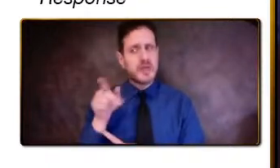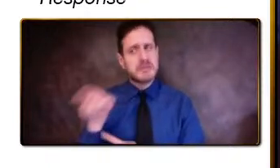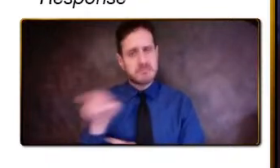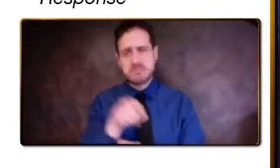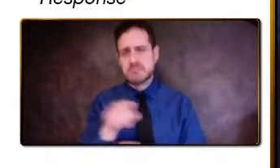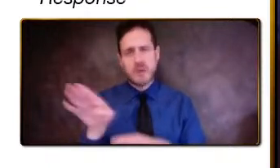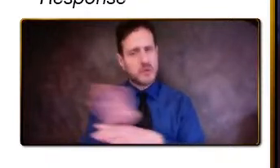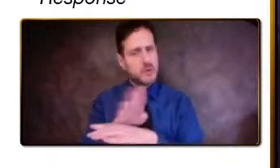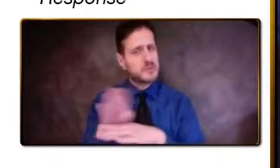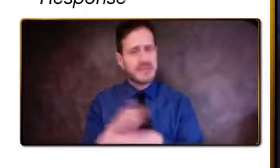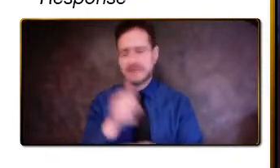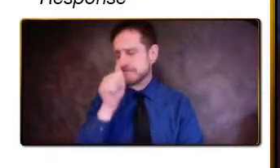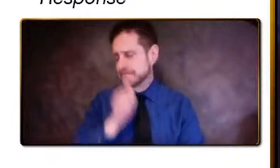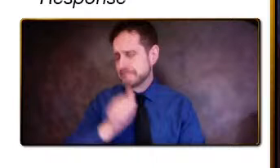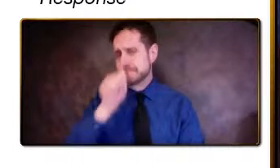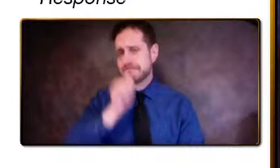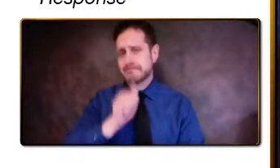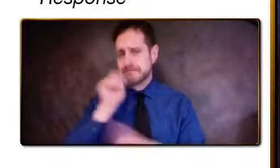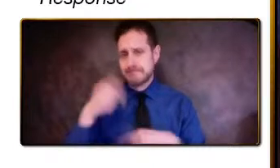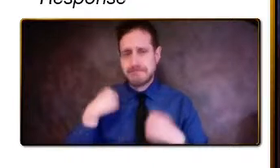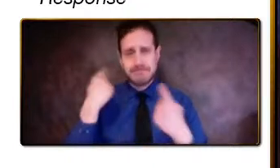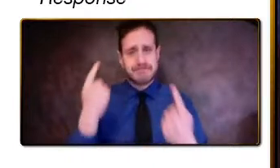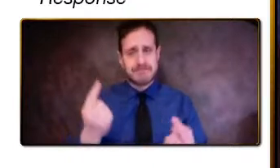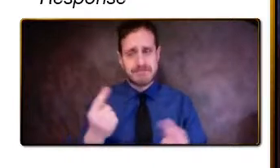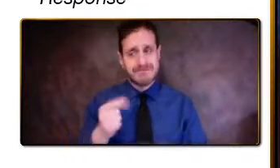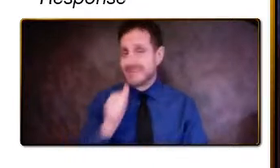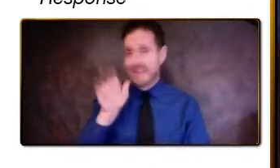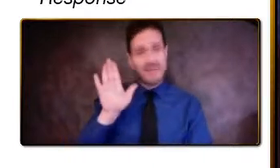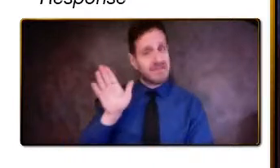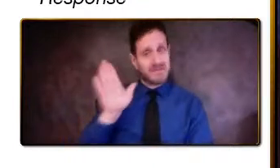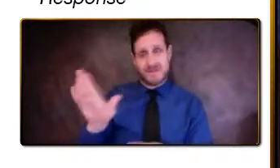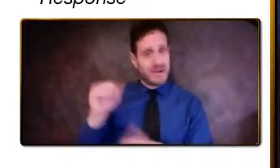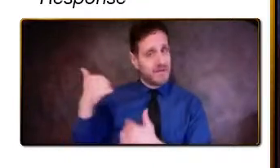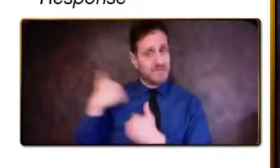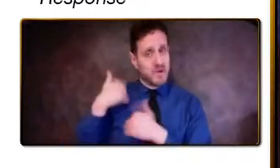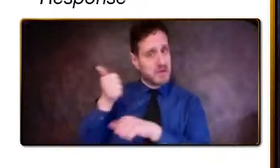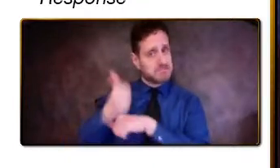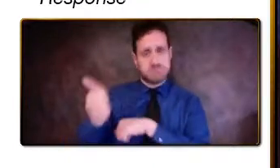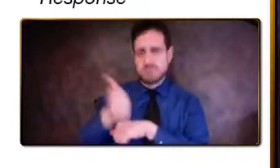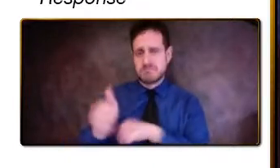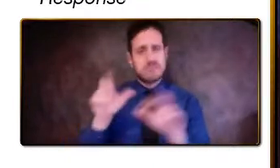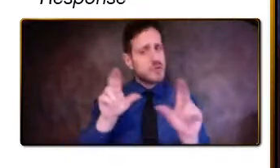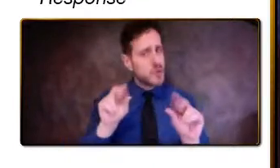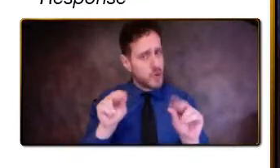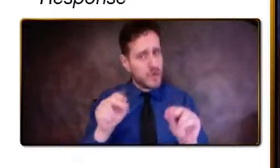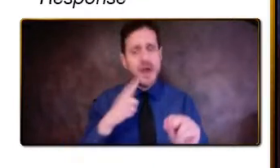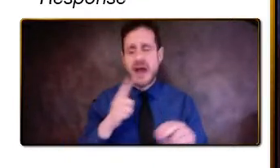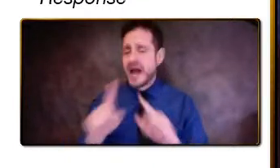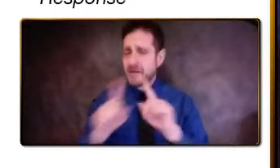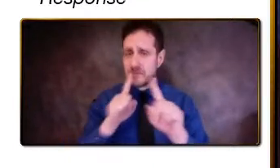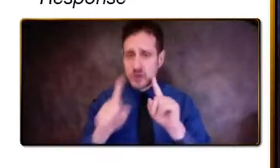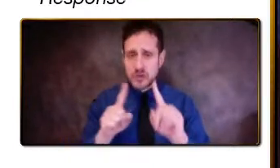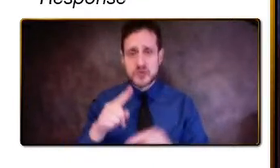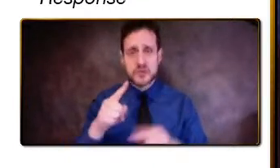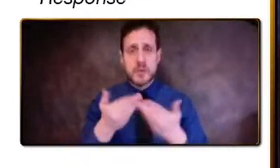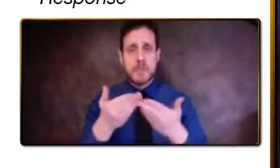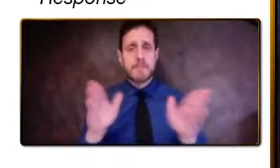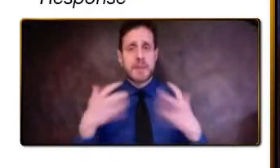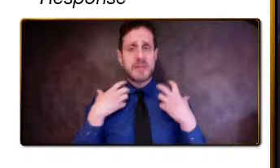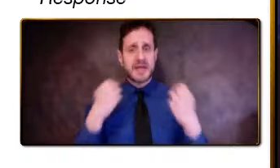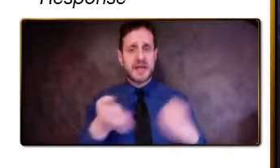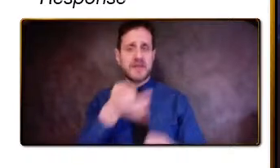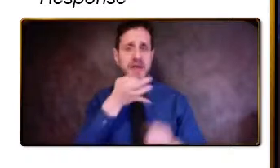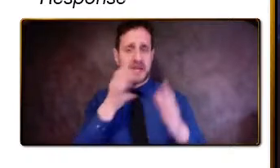this public health crisis, through no fault of their own. And I've had continuous conversations with public health experts and industry